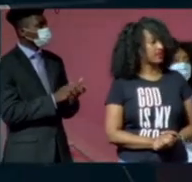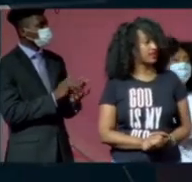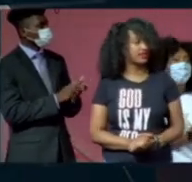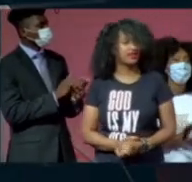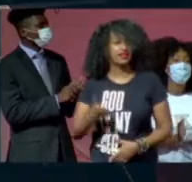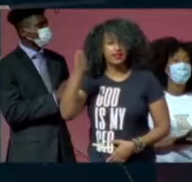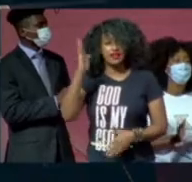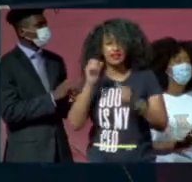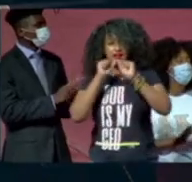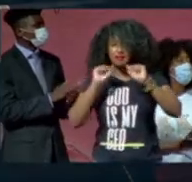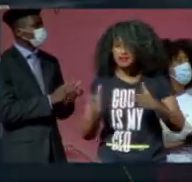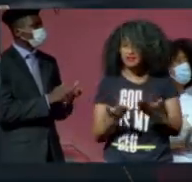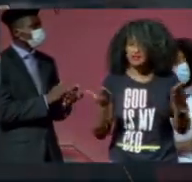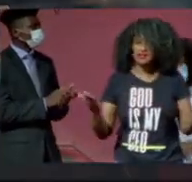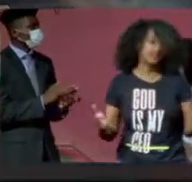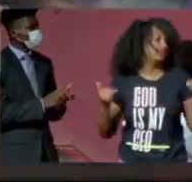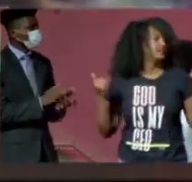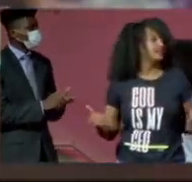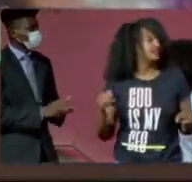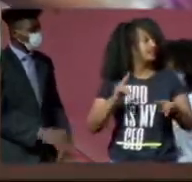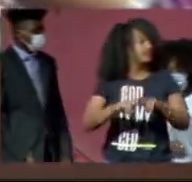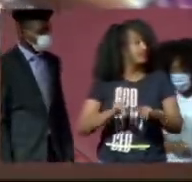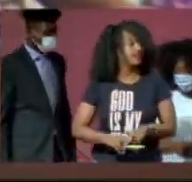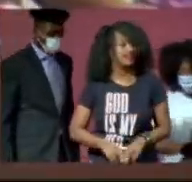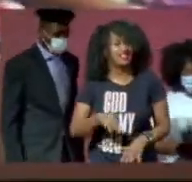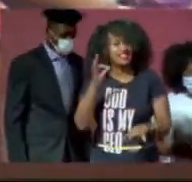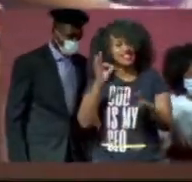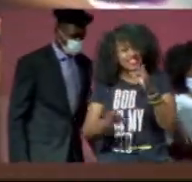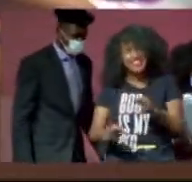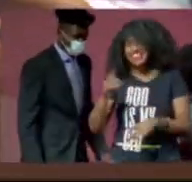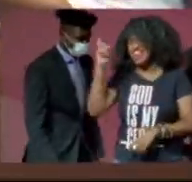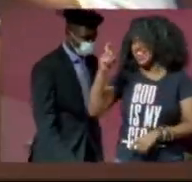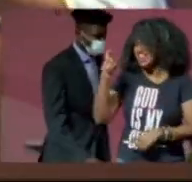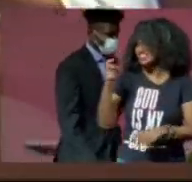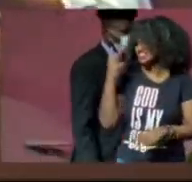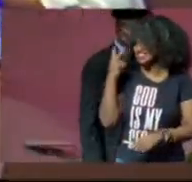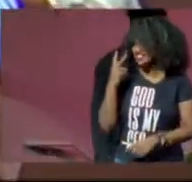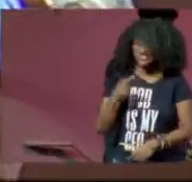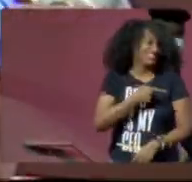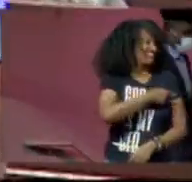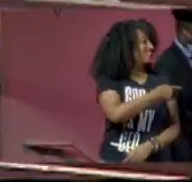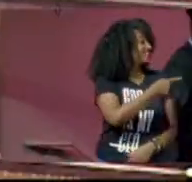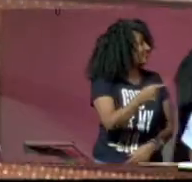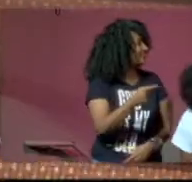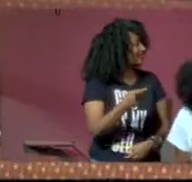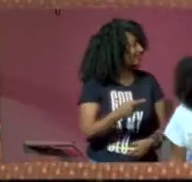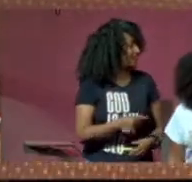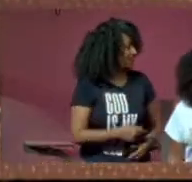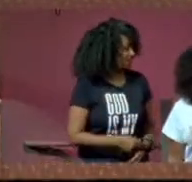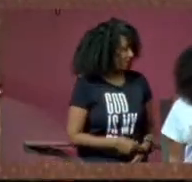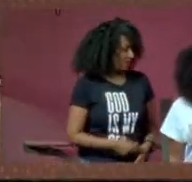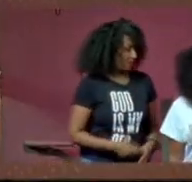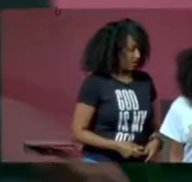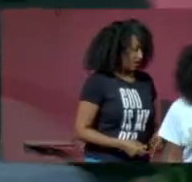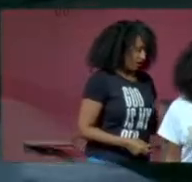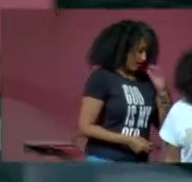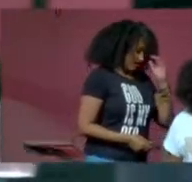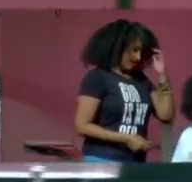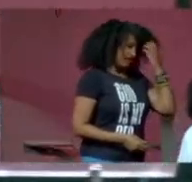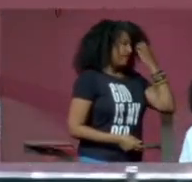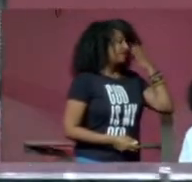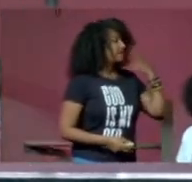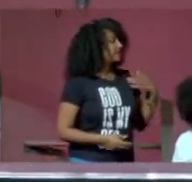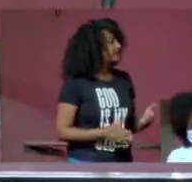God bless you. God bless you. You may be seated. They just needed to see you. They just needed to see you. Trinity, don't go nowhere. Don't go nowhere. They just need to see you. Haley. Where's